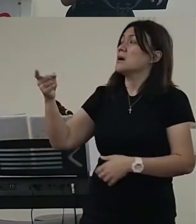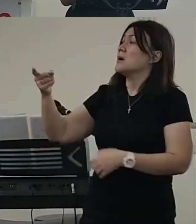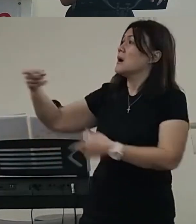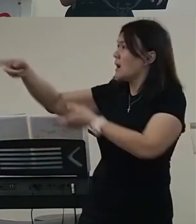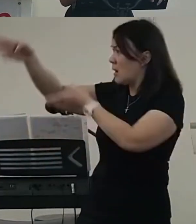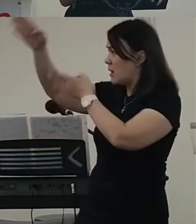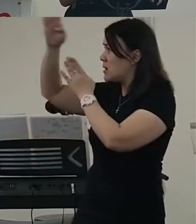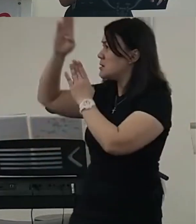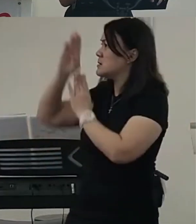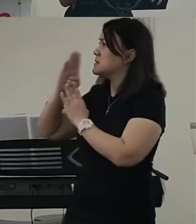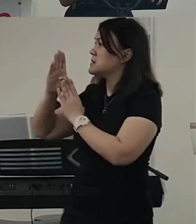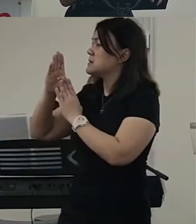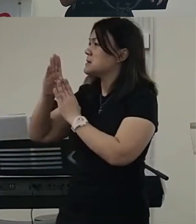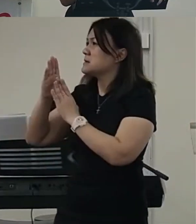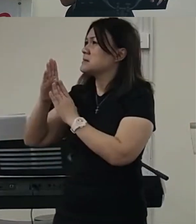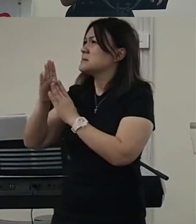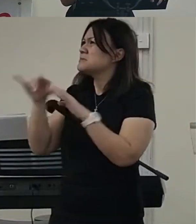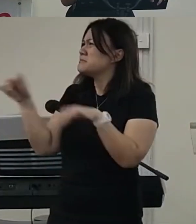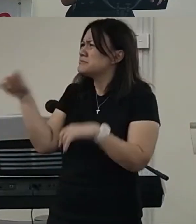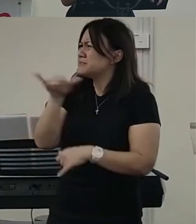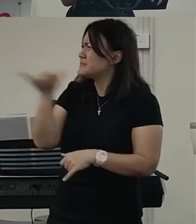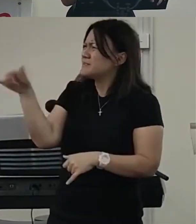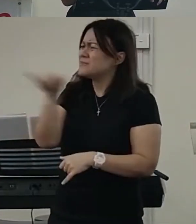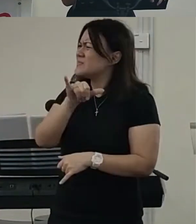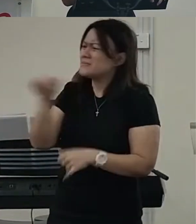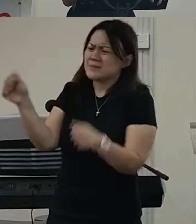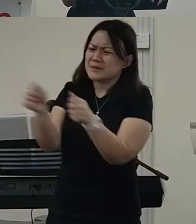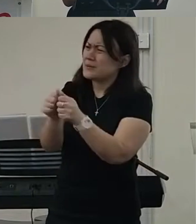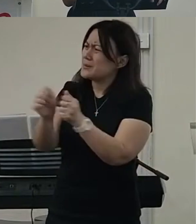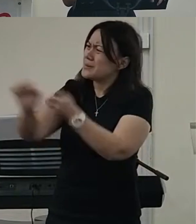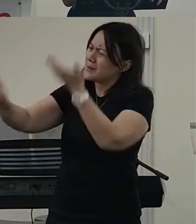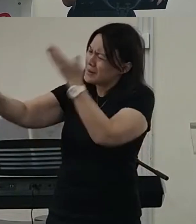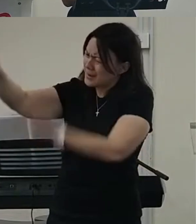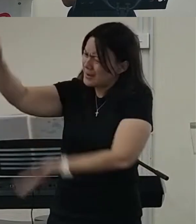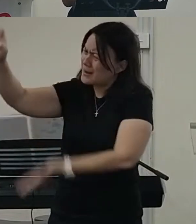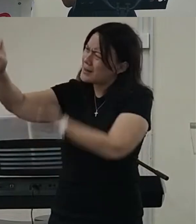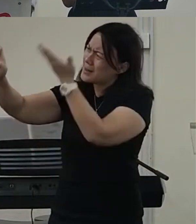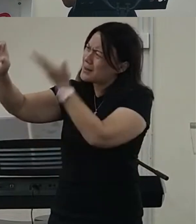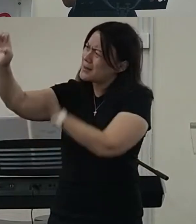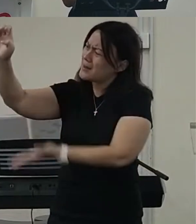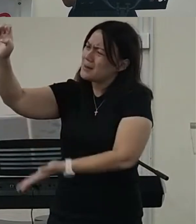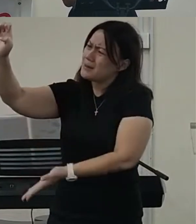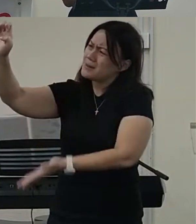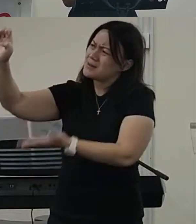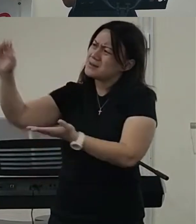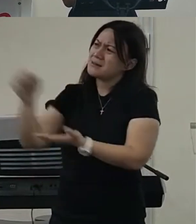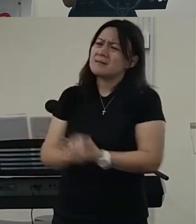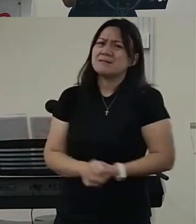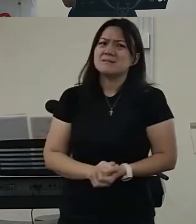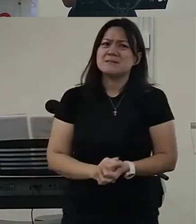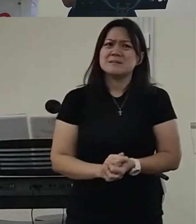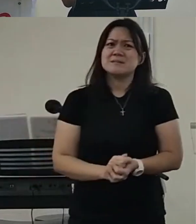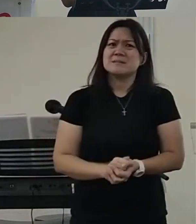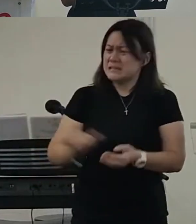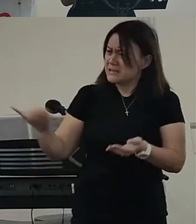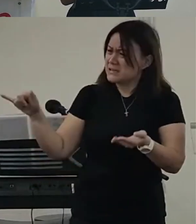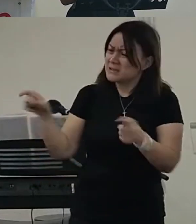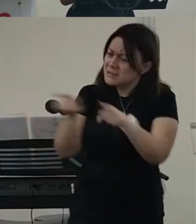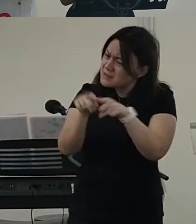am I going through what Elijah is going throughthis dead feeling inside of meis this what I'm going through